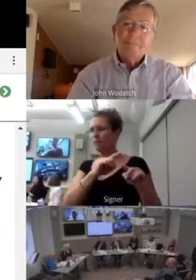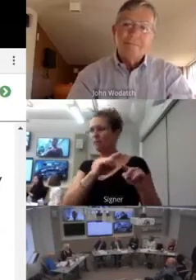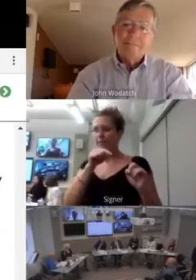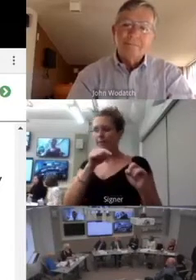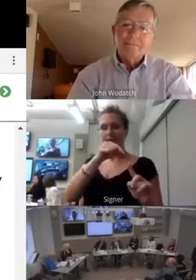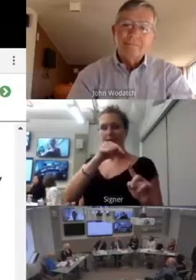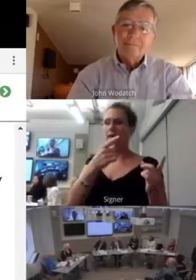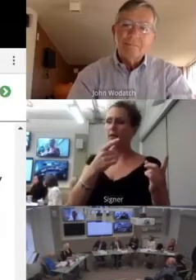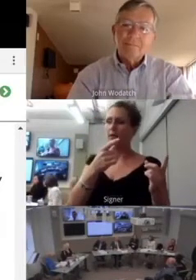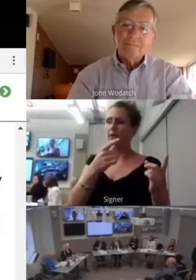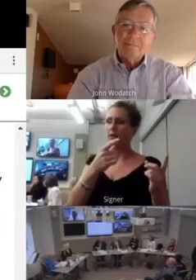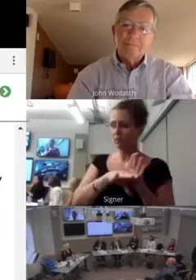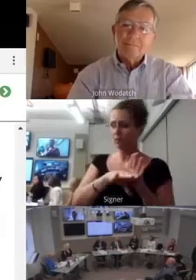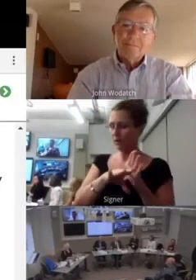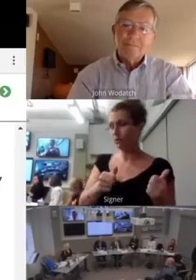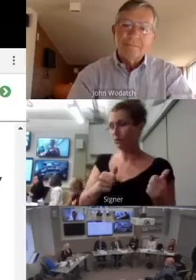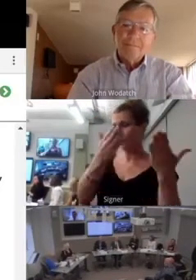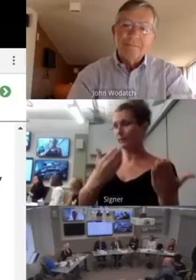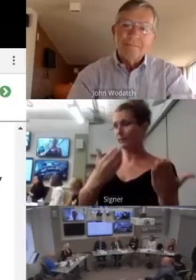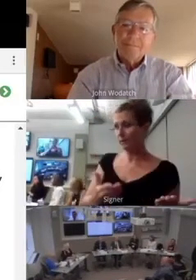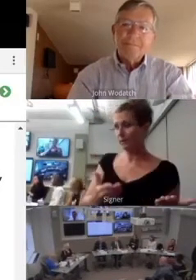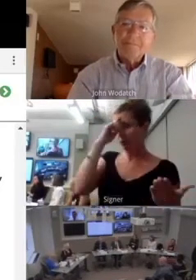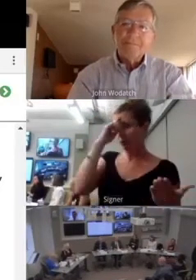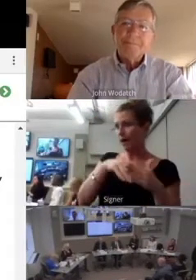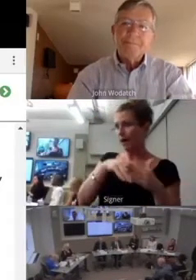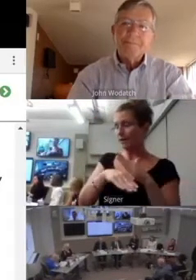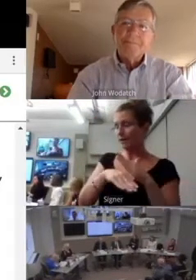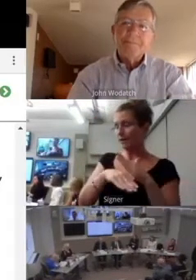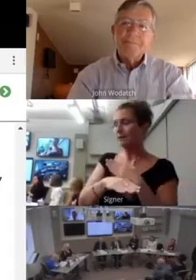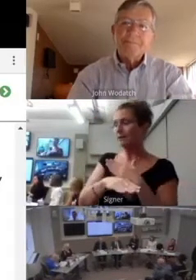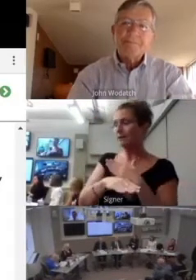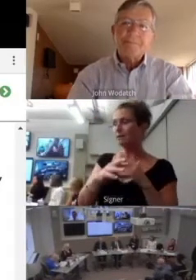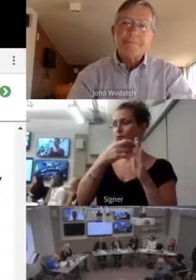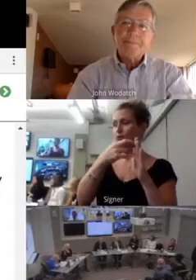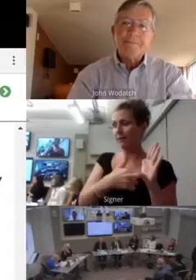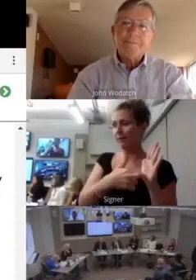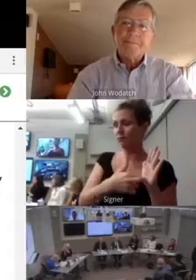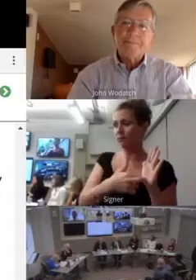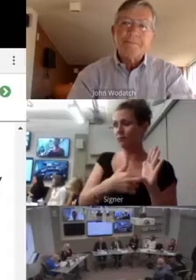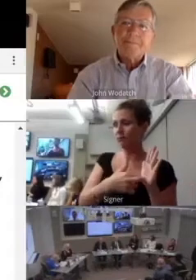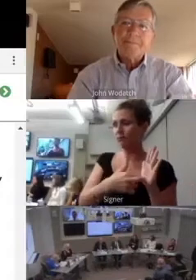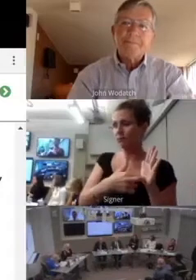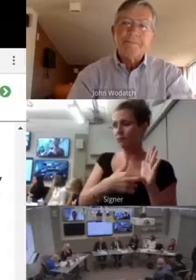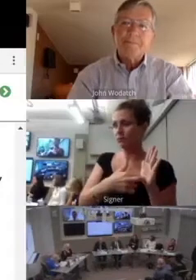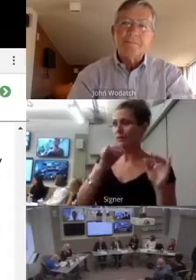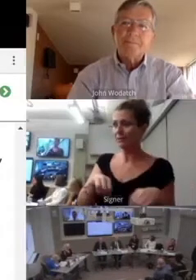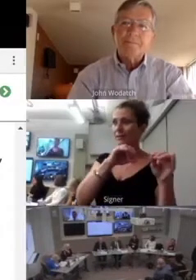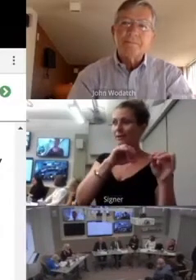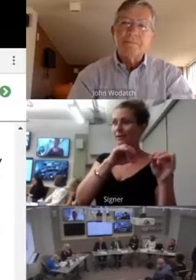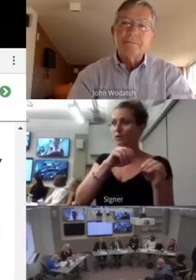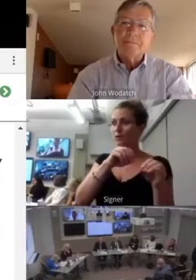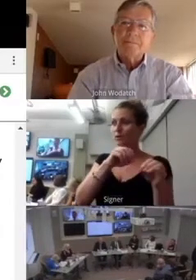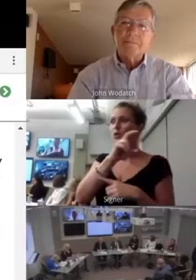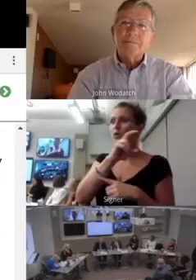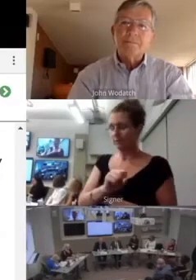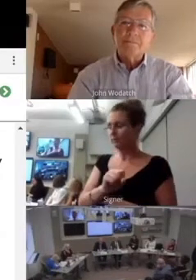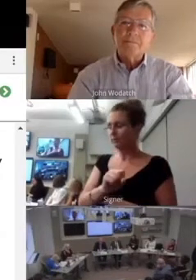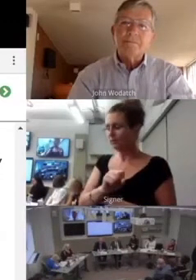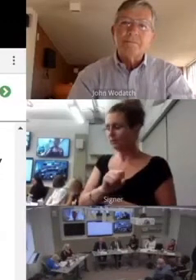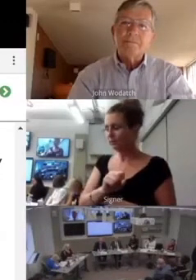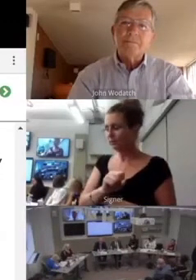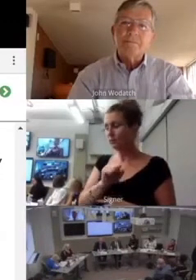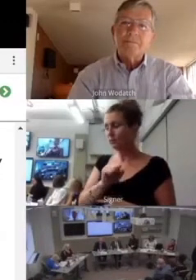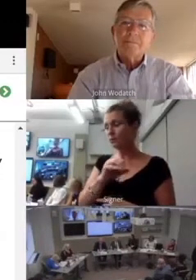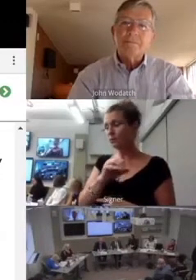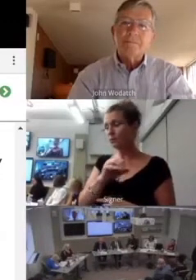for accessibility regulations and standards in the United States. So David comes to us from the